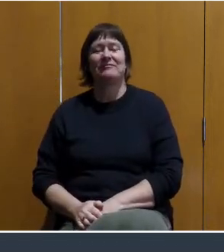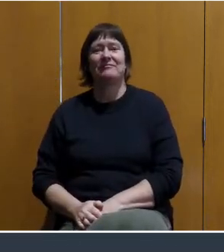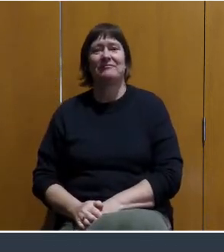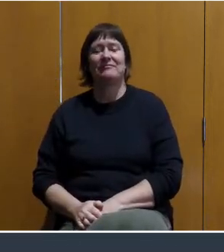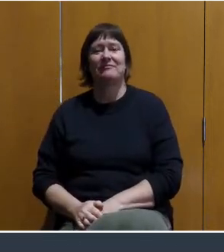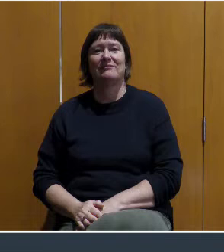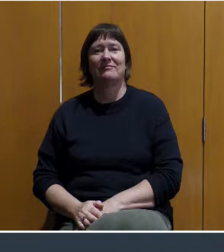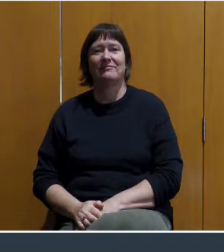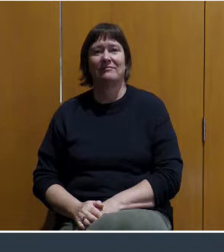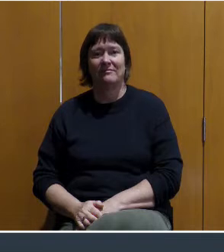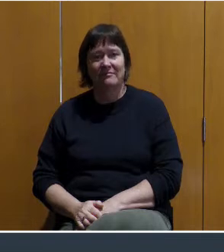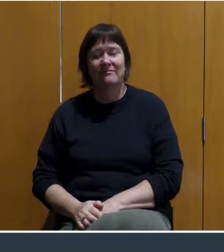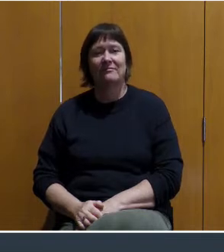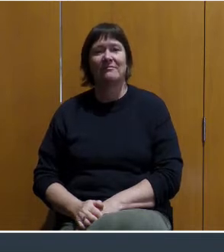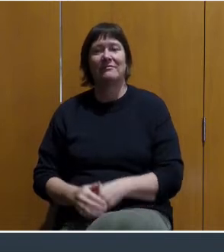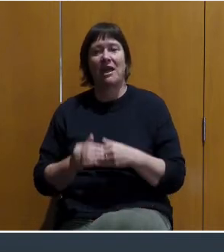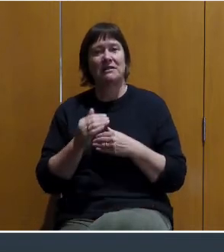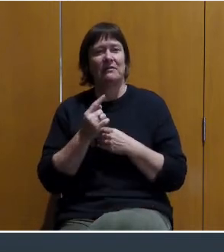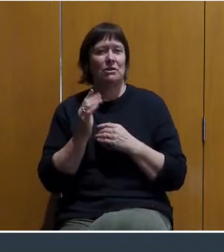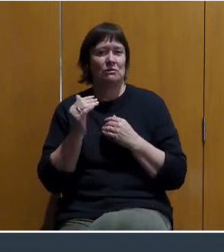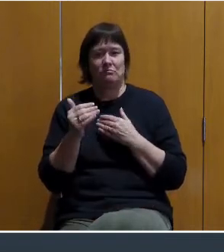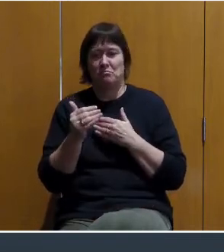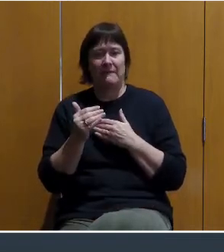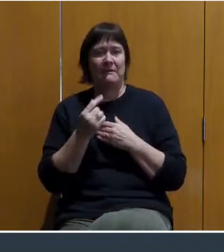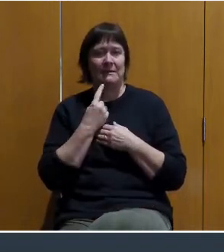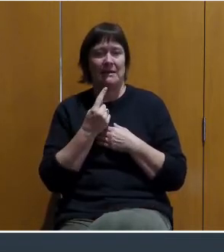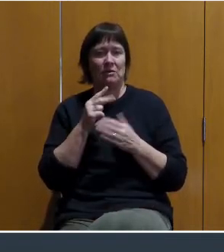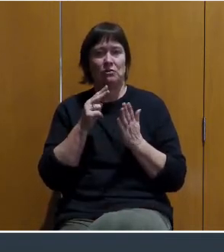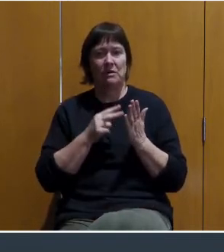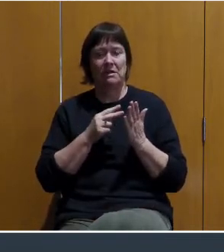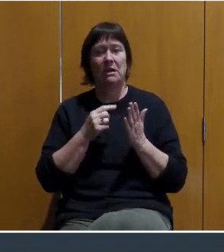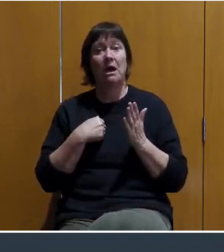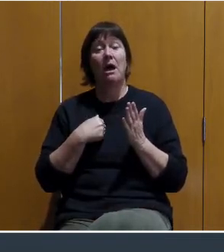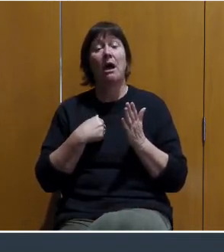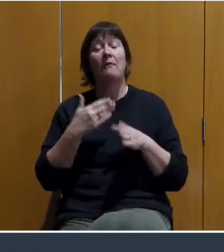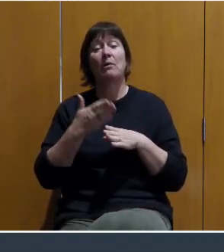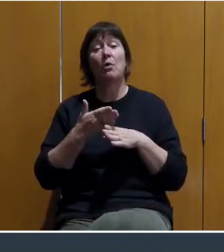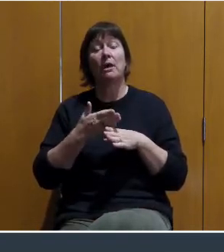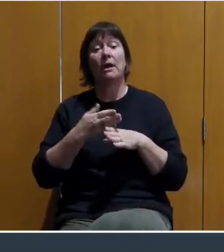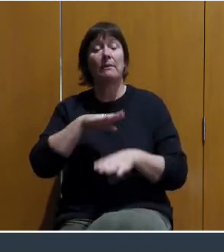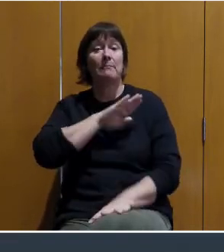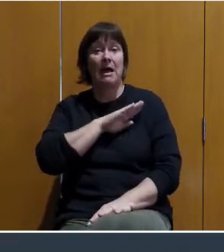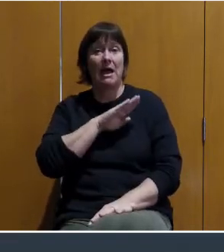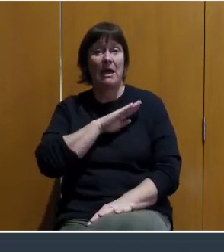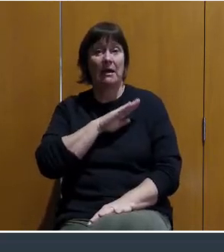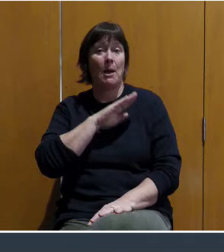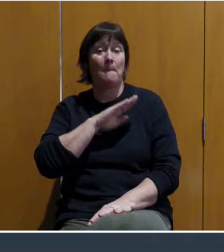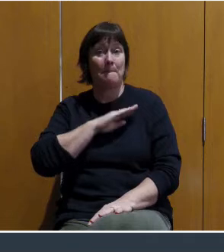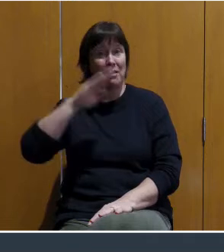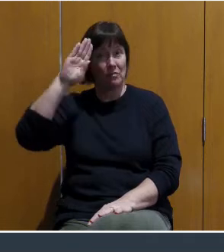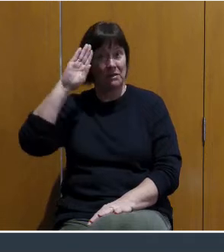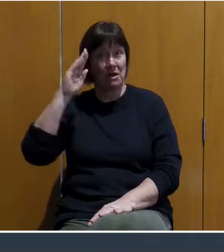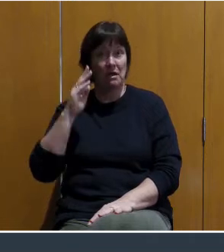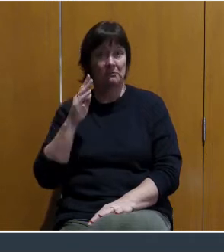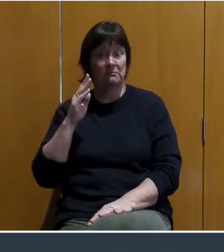briefly, before I have a very small statement to read out, but very briefly, I've been a park ranger, parks manager for 43 years,